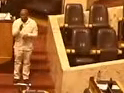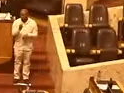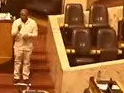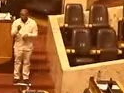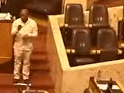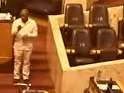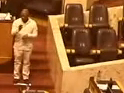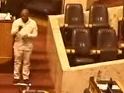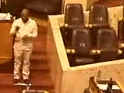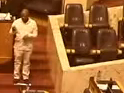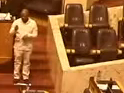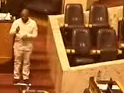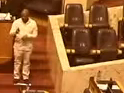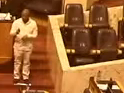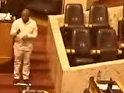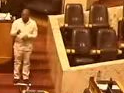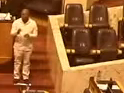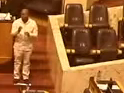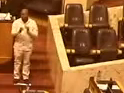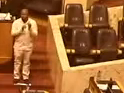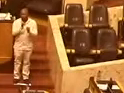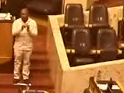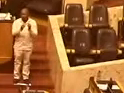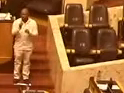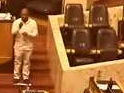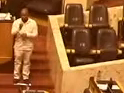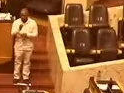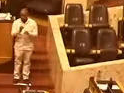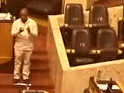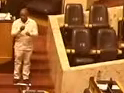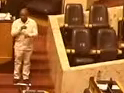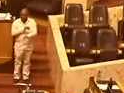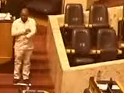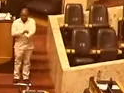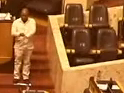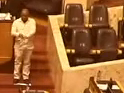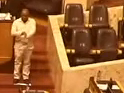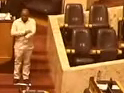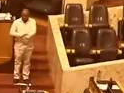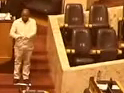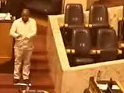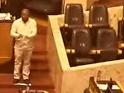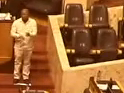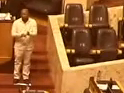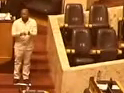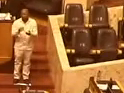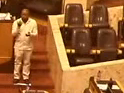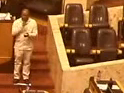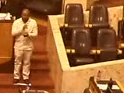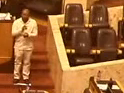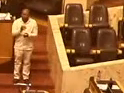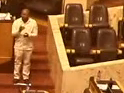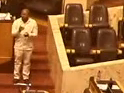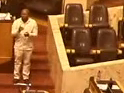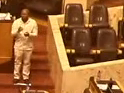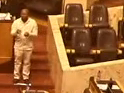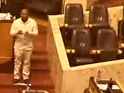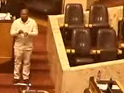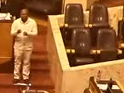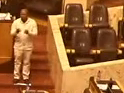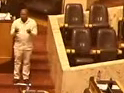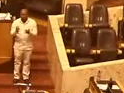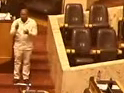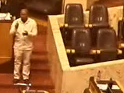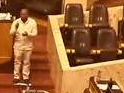209 million. The 11 kilometer upgrading from gravel to surface standard of road D479 from Kunotswana village towards